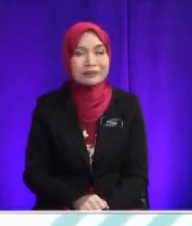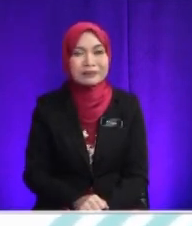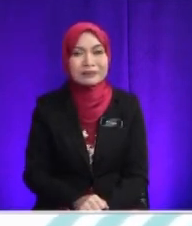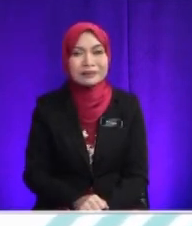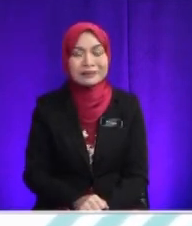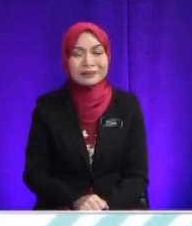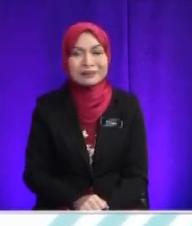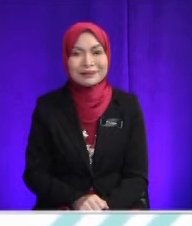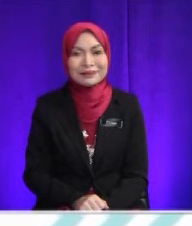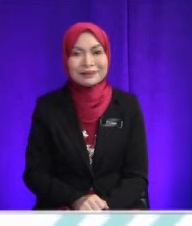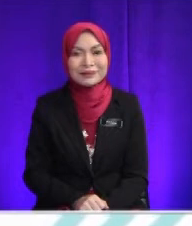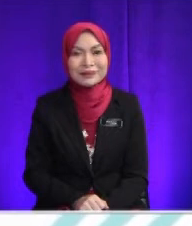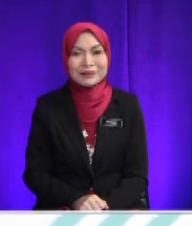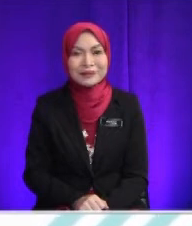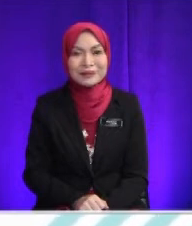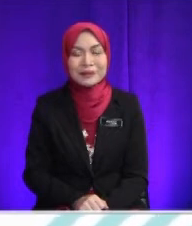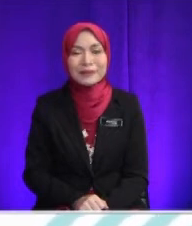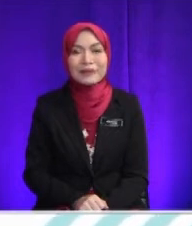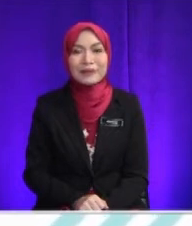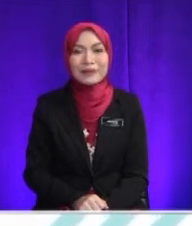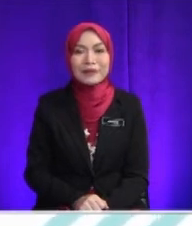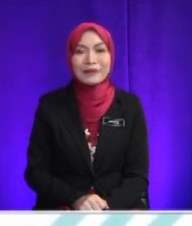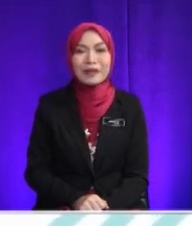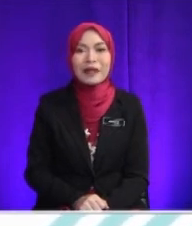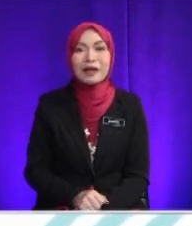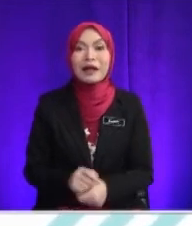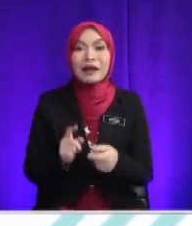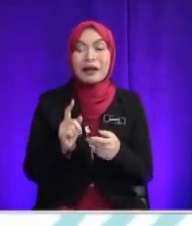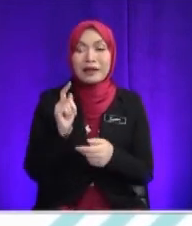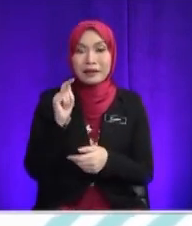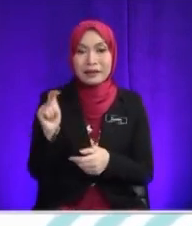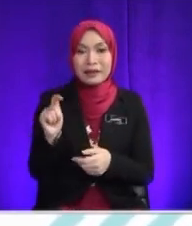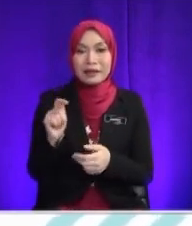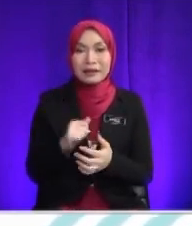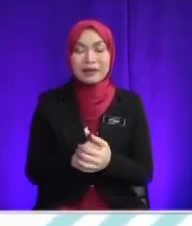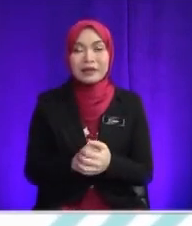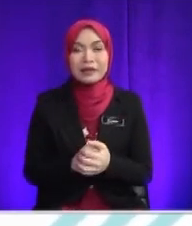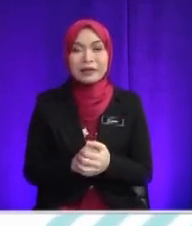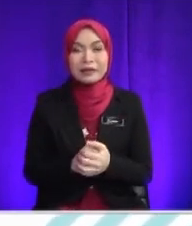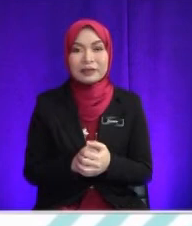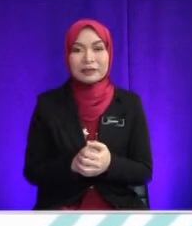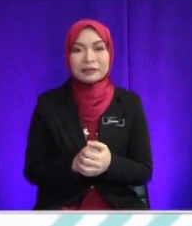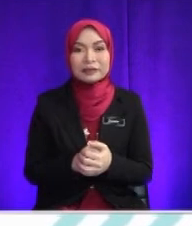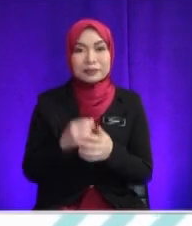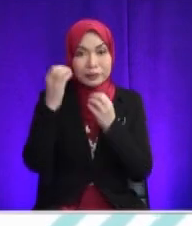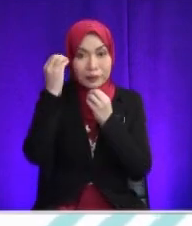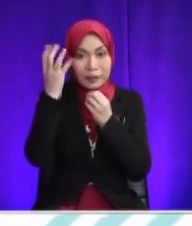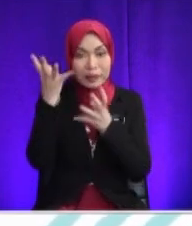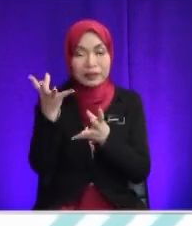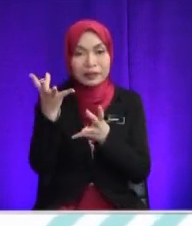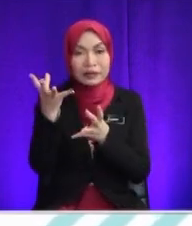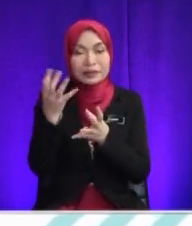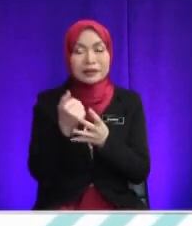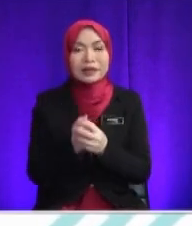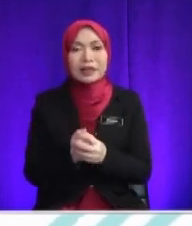approximate height of the burglar. Okay, the approximate height of the burglar. So he mentioned that, okay. I heard